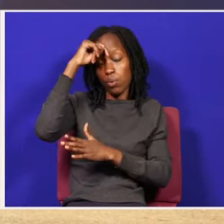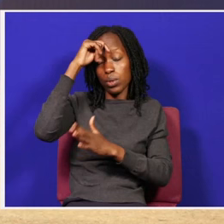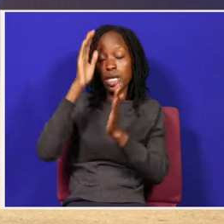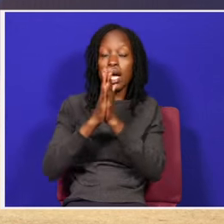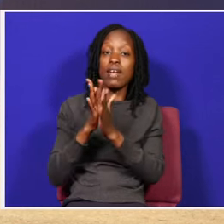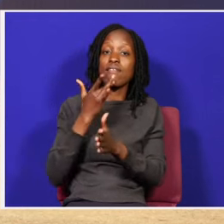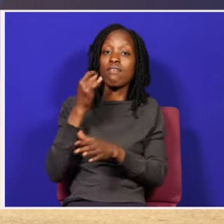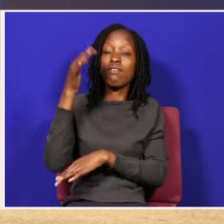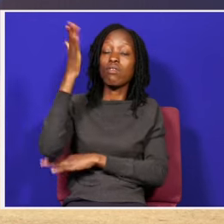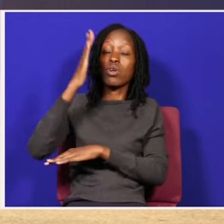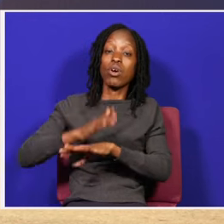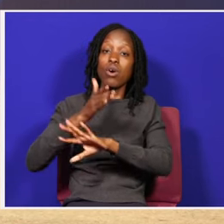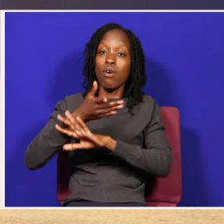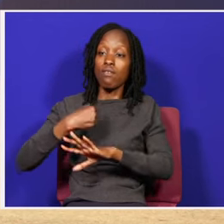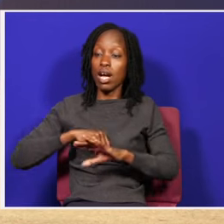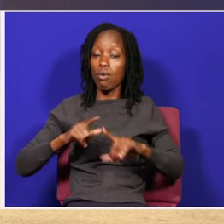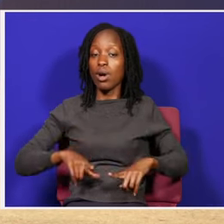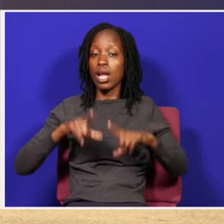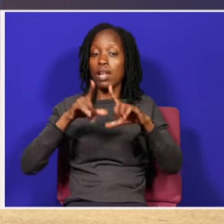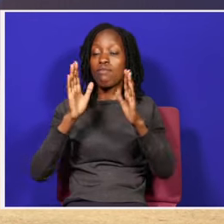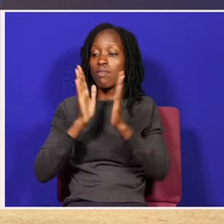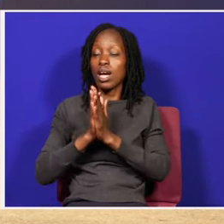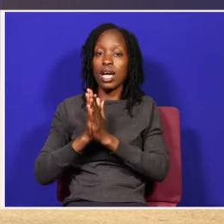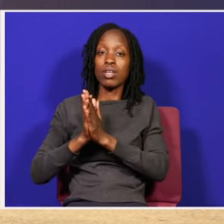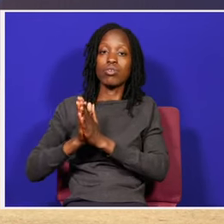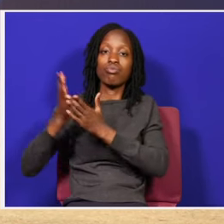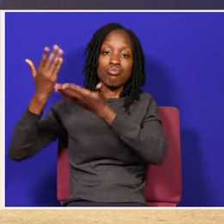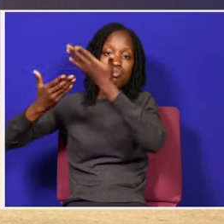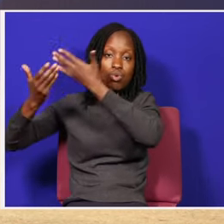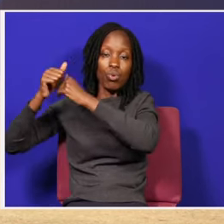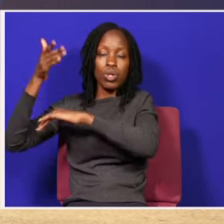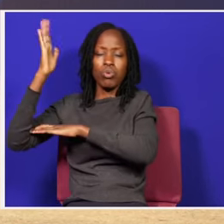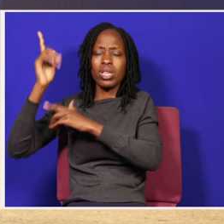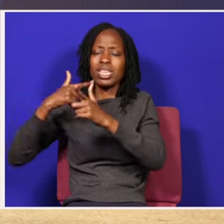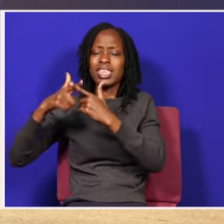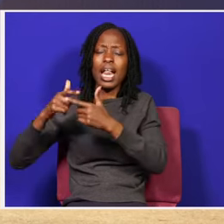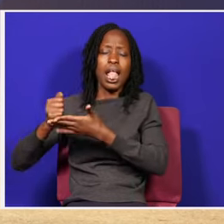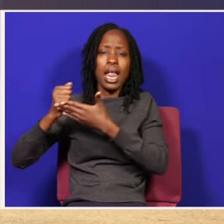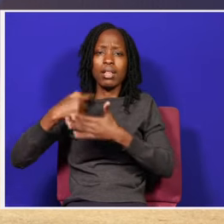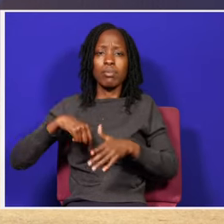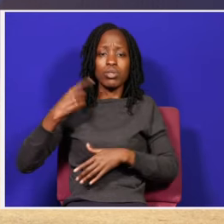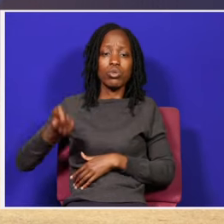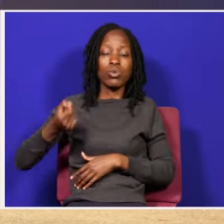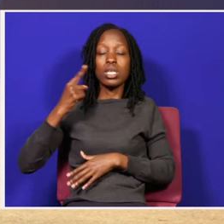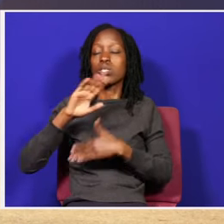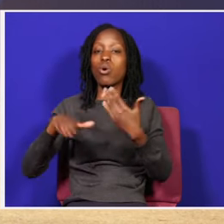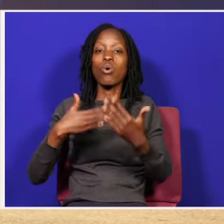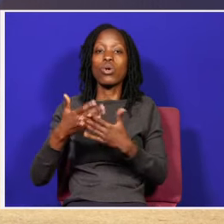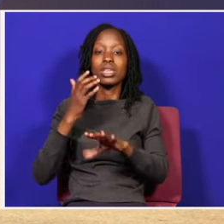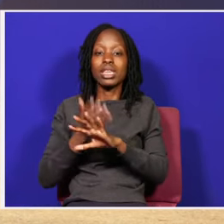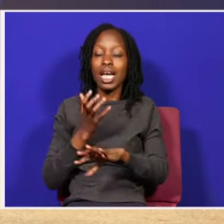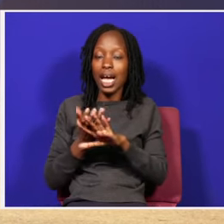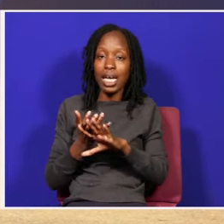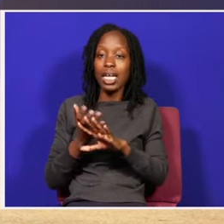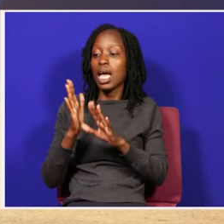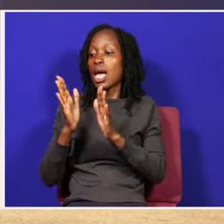favor of God over our lives, and we build that relationship, it helps us to understand and to make sense of all the difficult times and all the